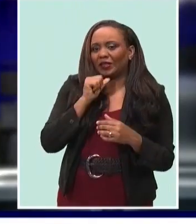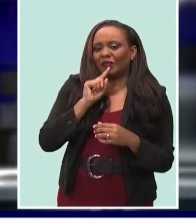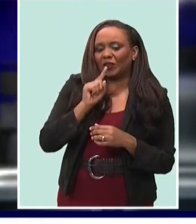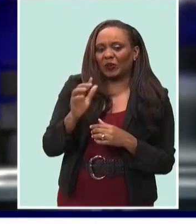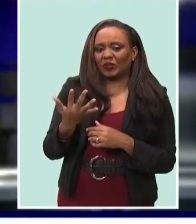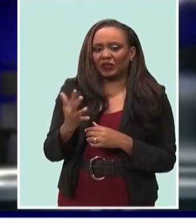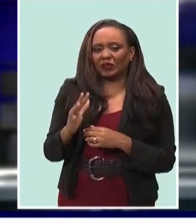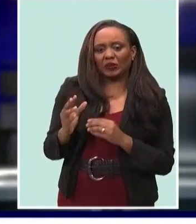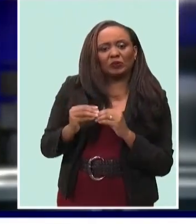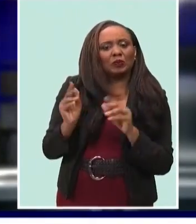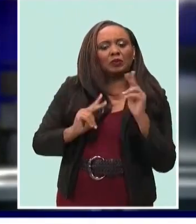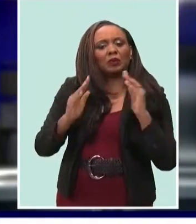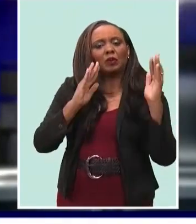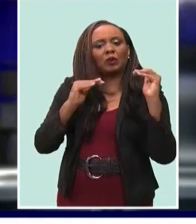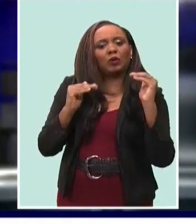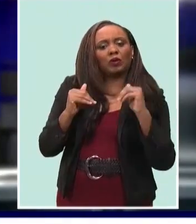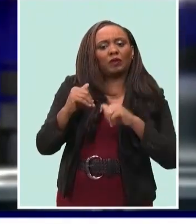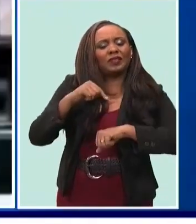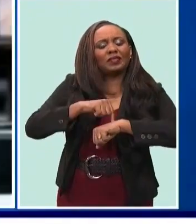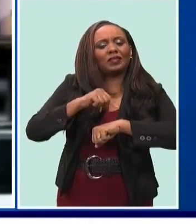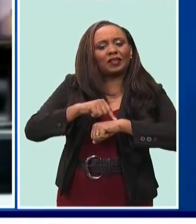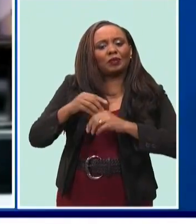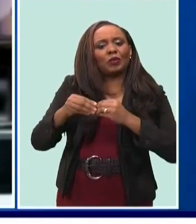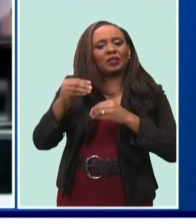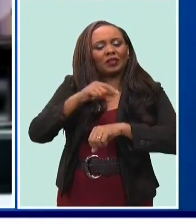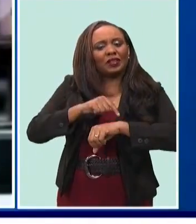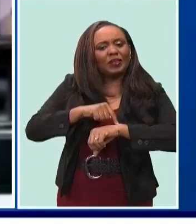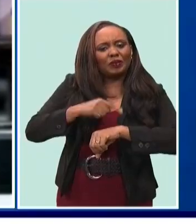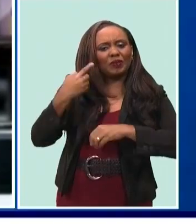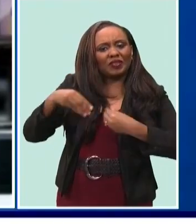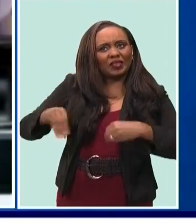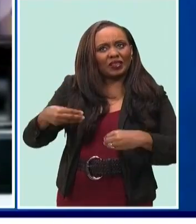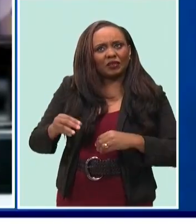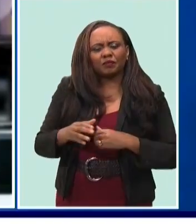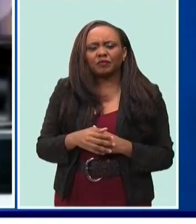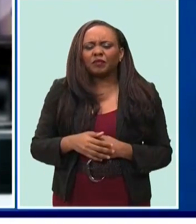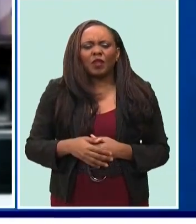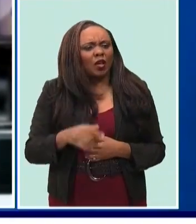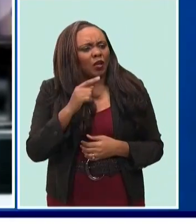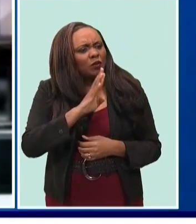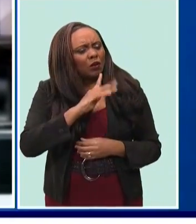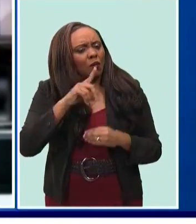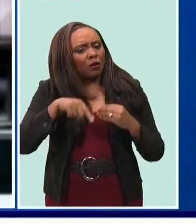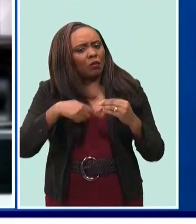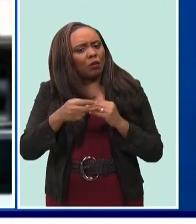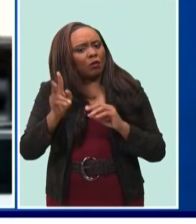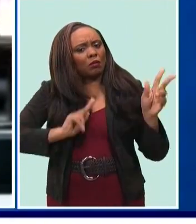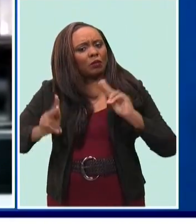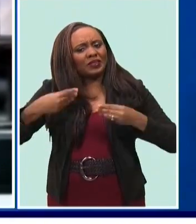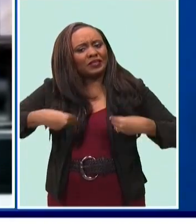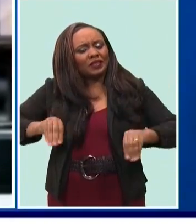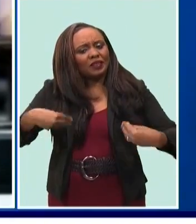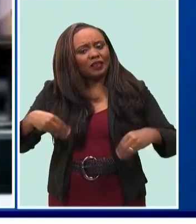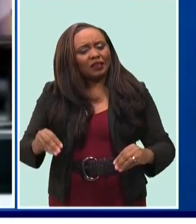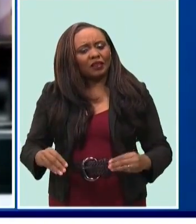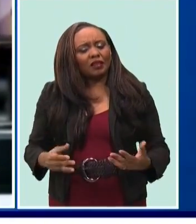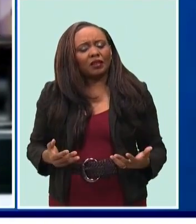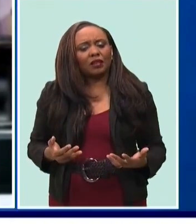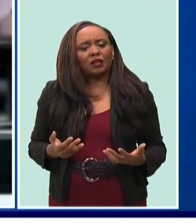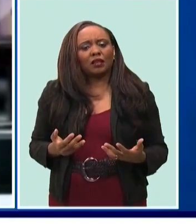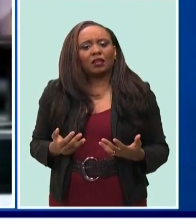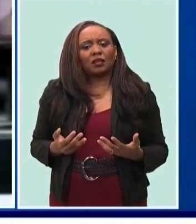hoping for more time to get their business in order. No, I'm sure you spoke to the vendors, but what are